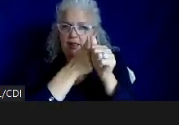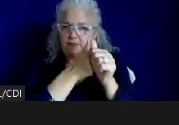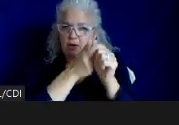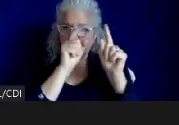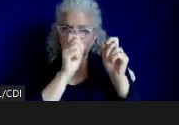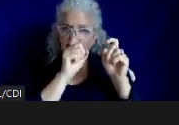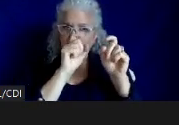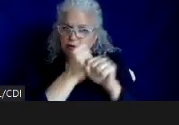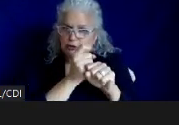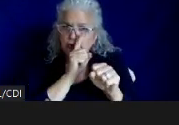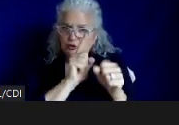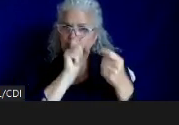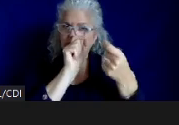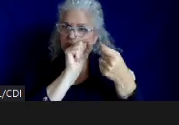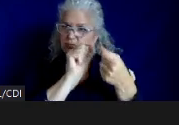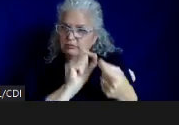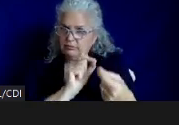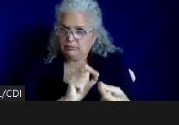to. Next slide.